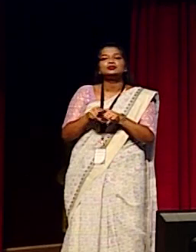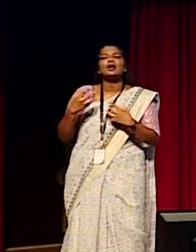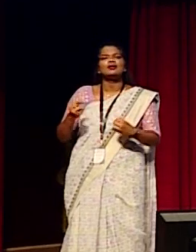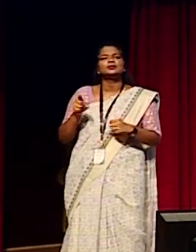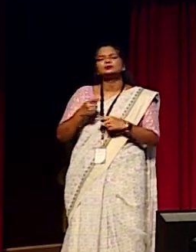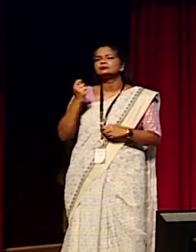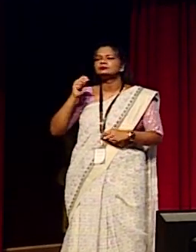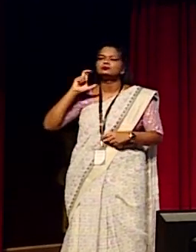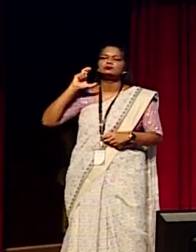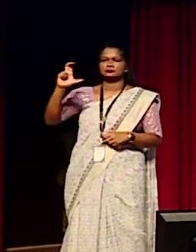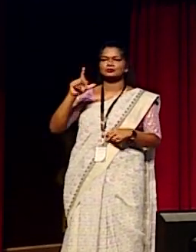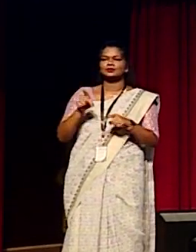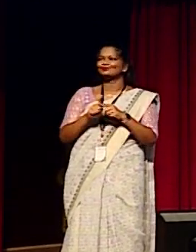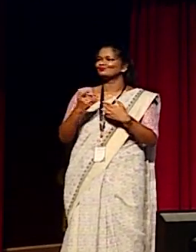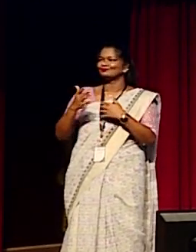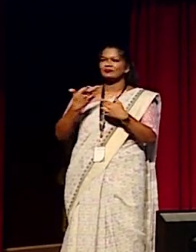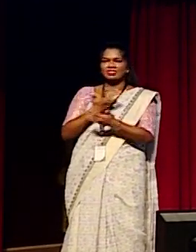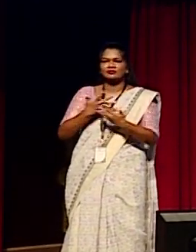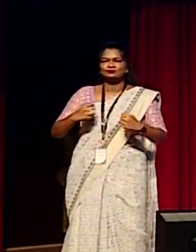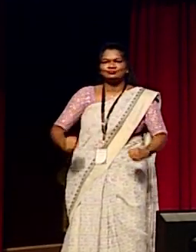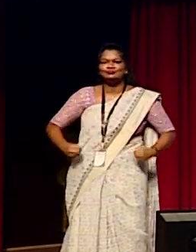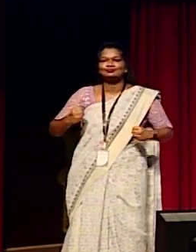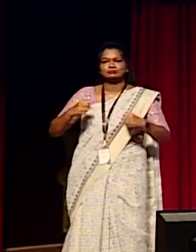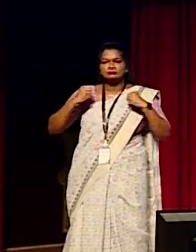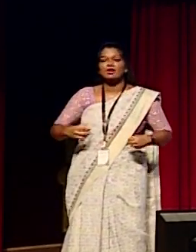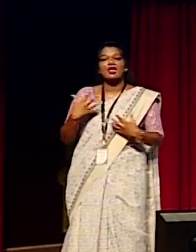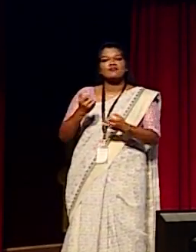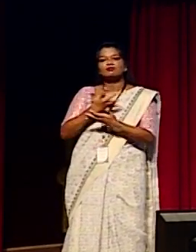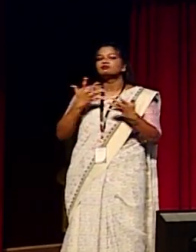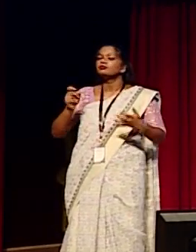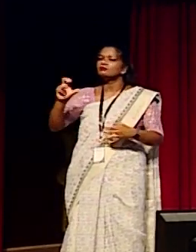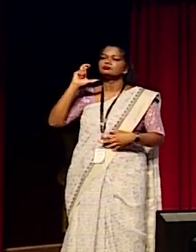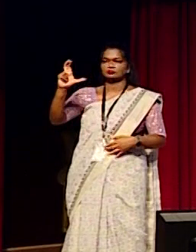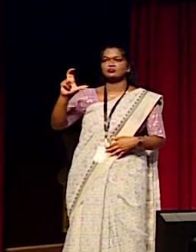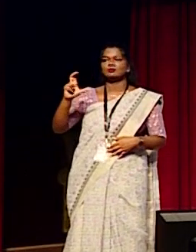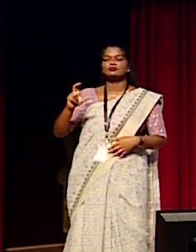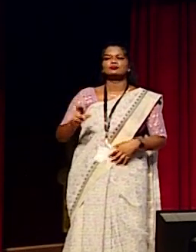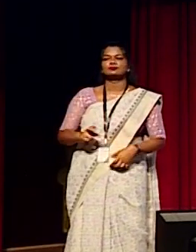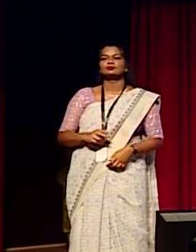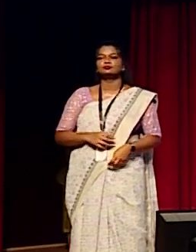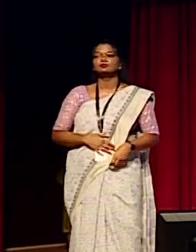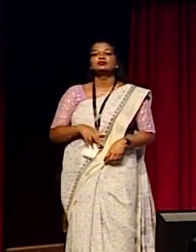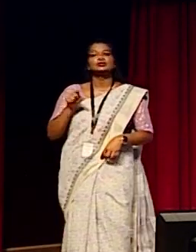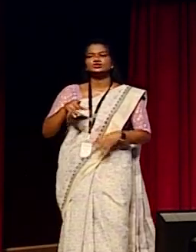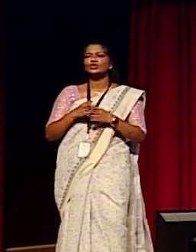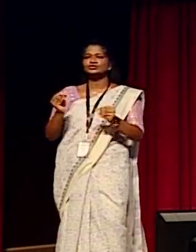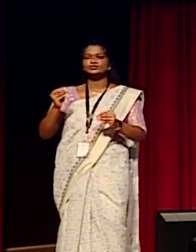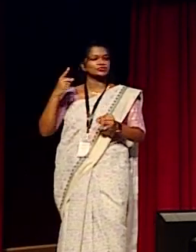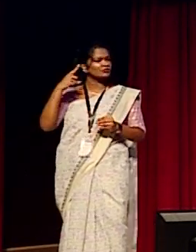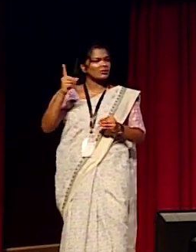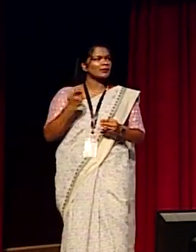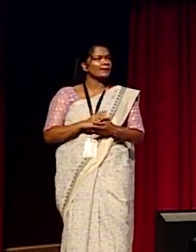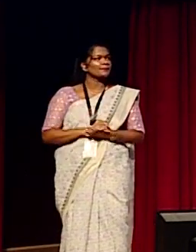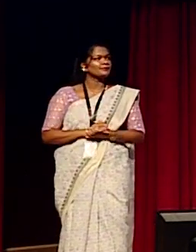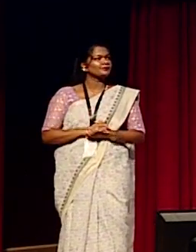they were expensive. And that's a line of thought many still pursue. And the solution they